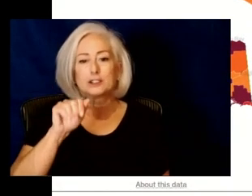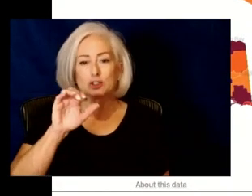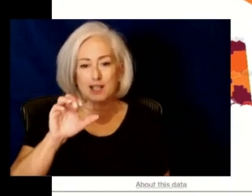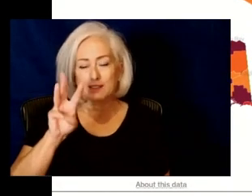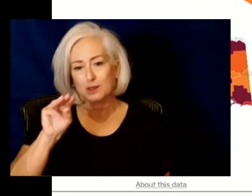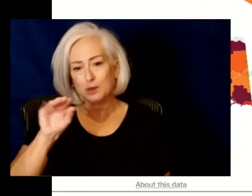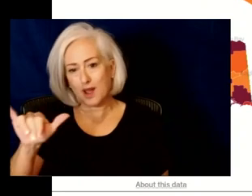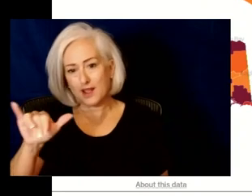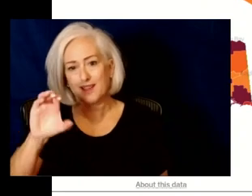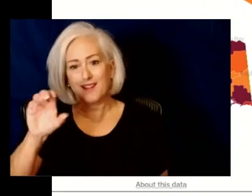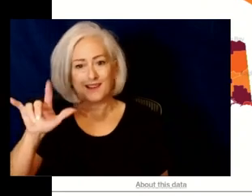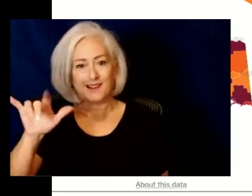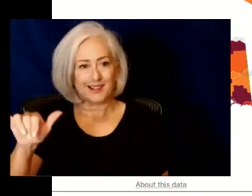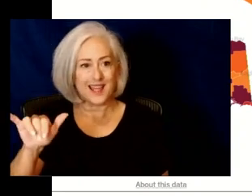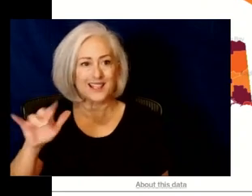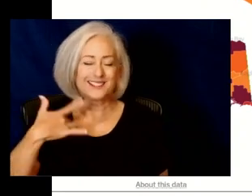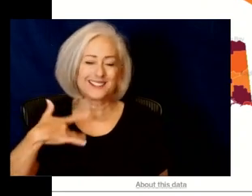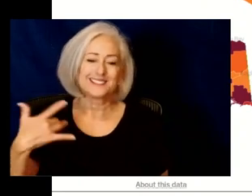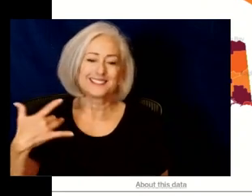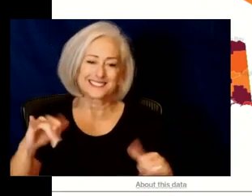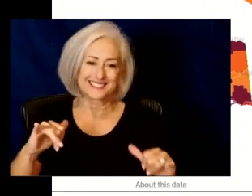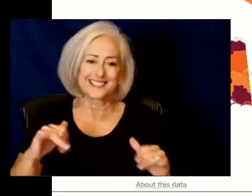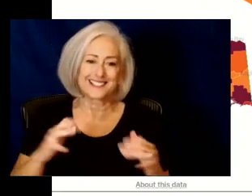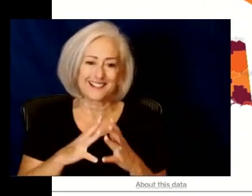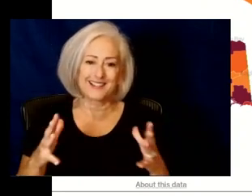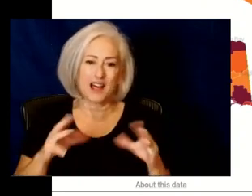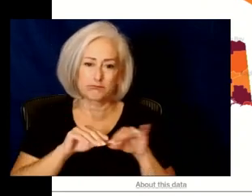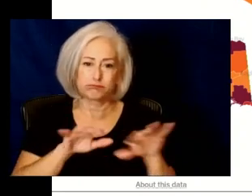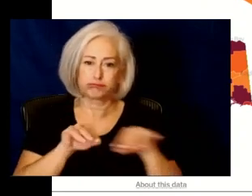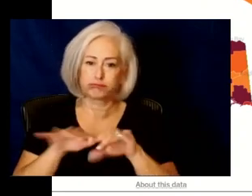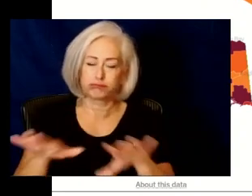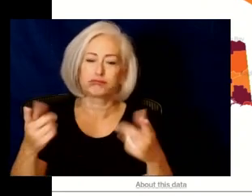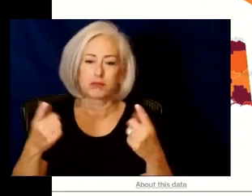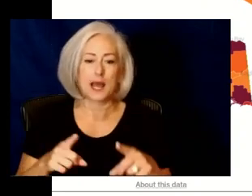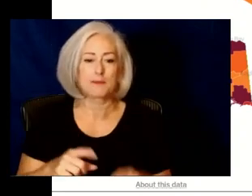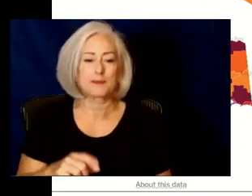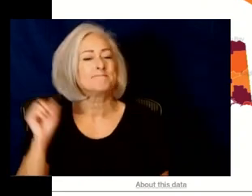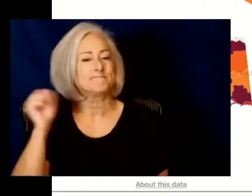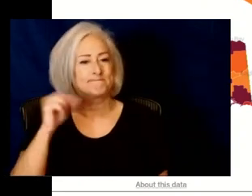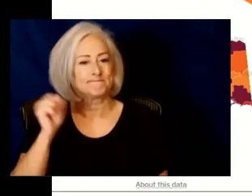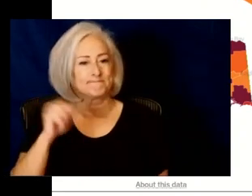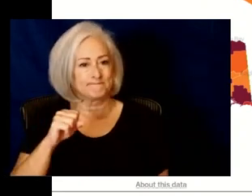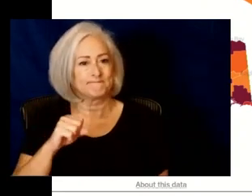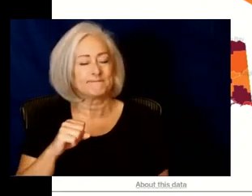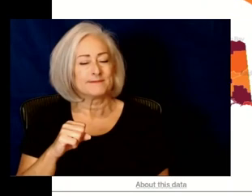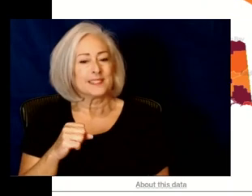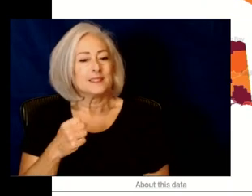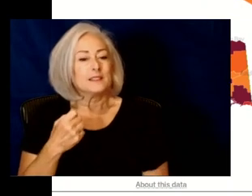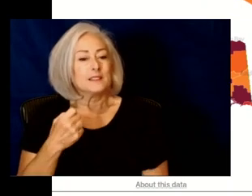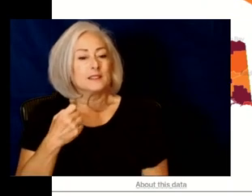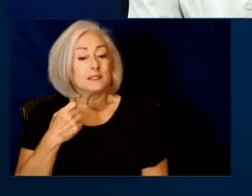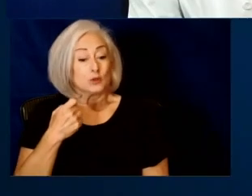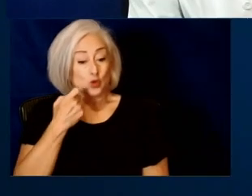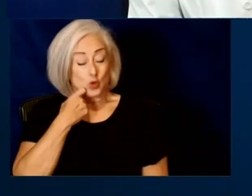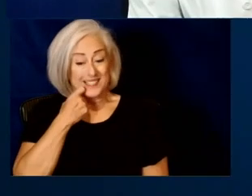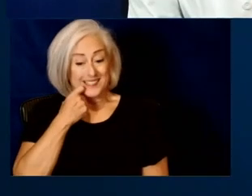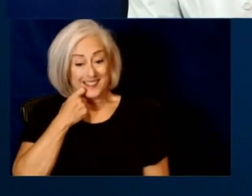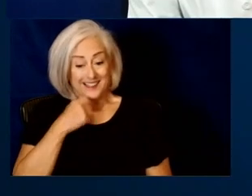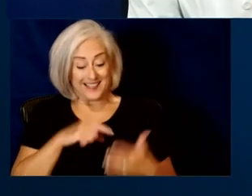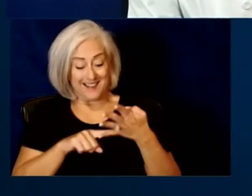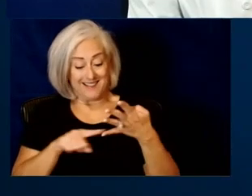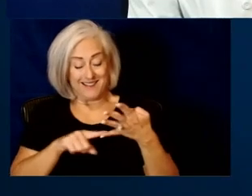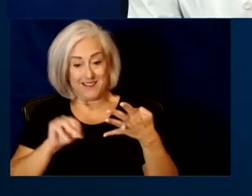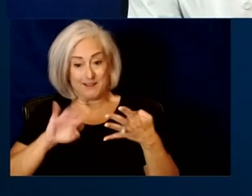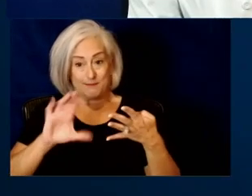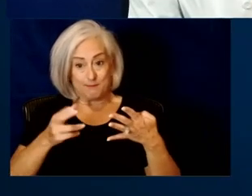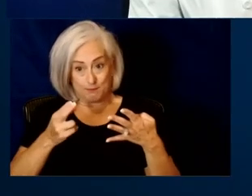really is unfortunate. Again, I think we, as a nation, kind of reached our most recent nadir at the end of March. Since that time, we saw a fairly steep